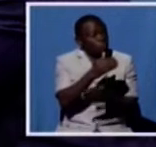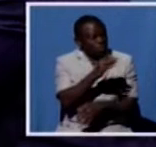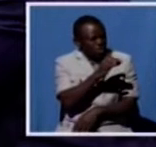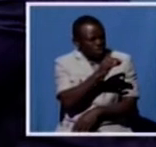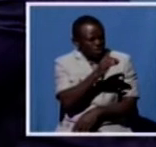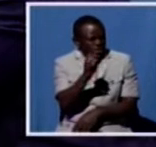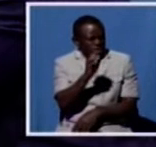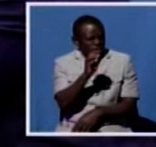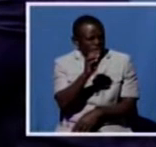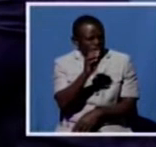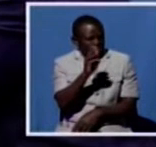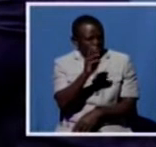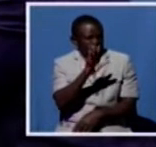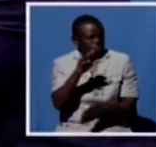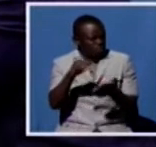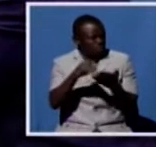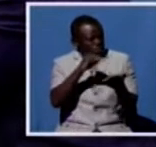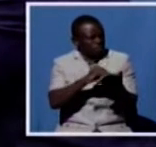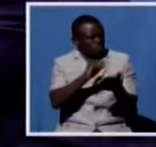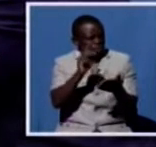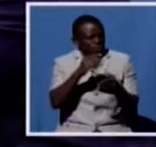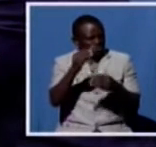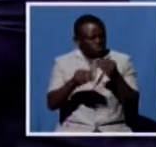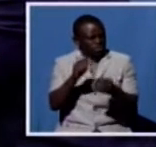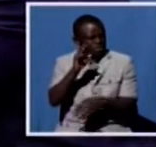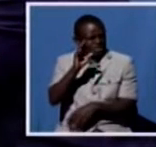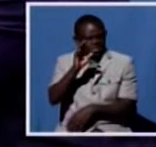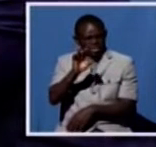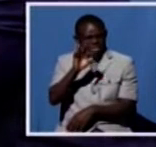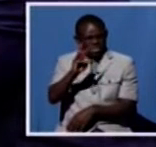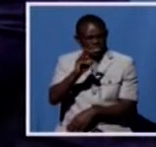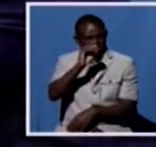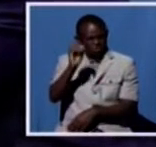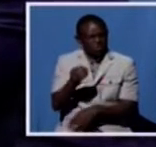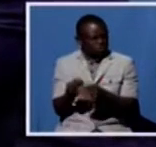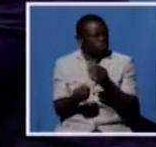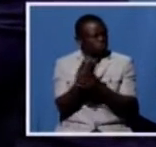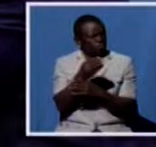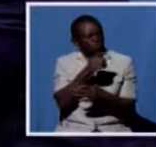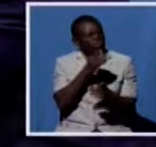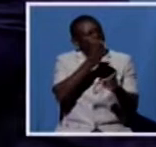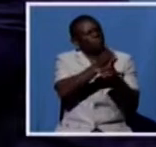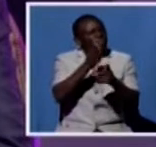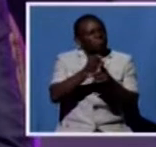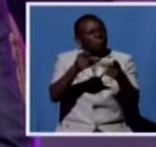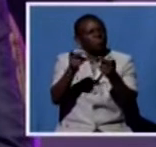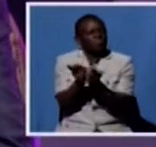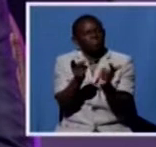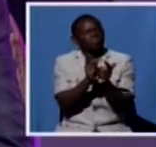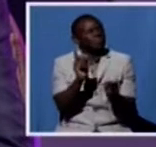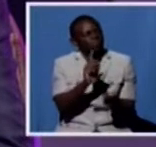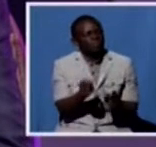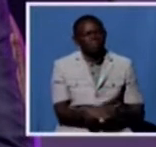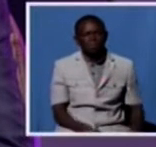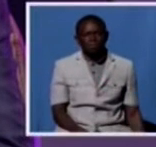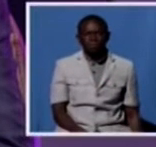26% growth for this year from last year. What are the key areas you're targeting? We are looking